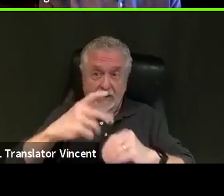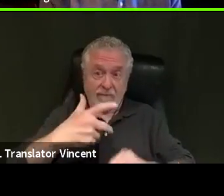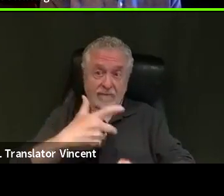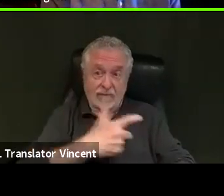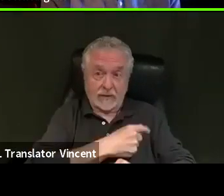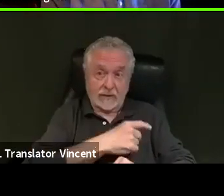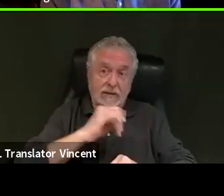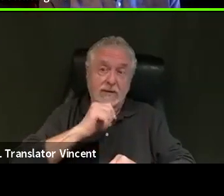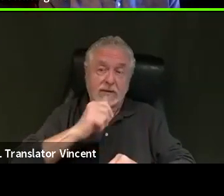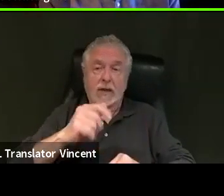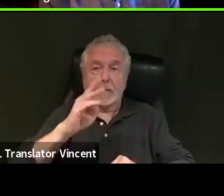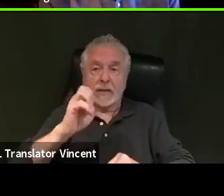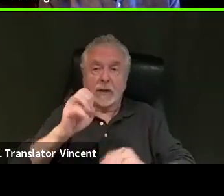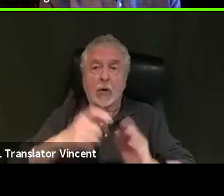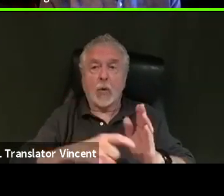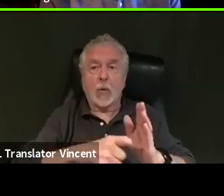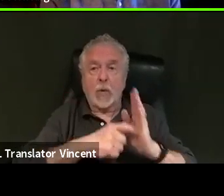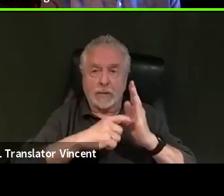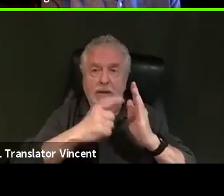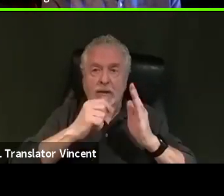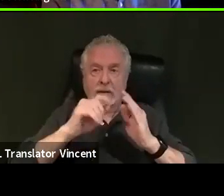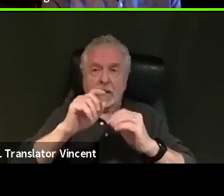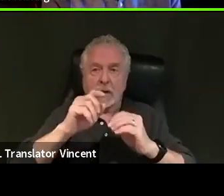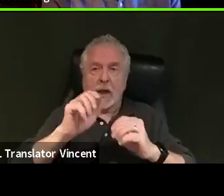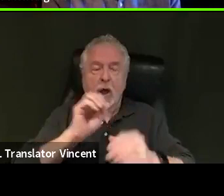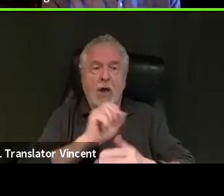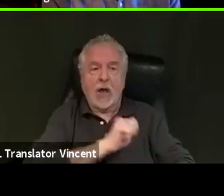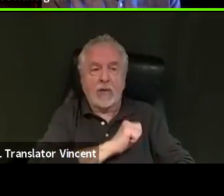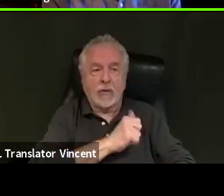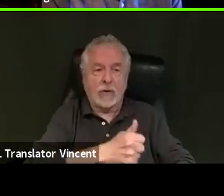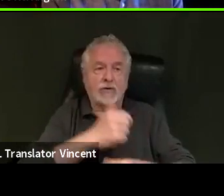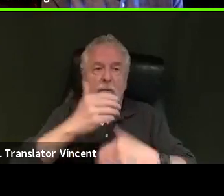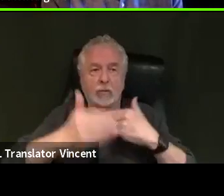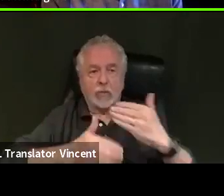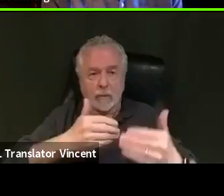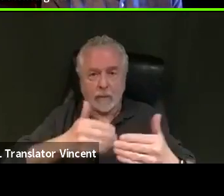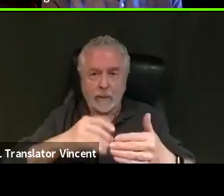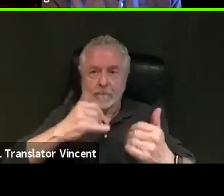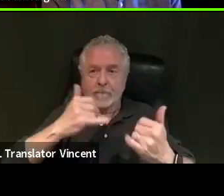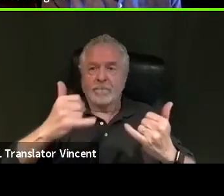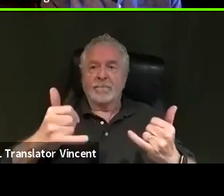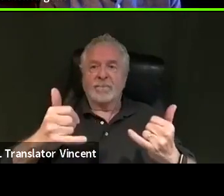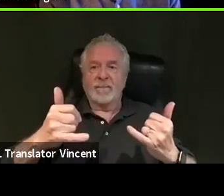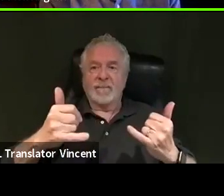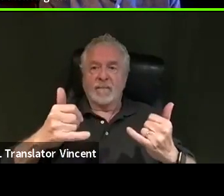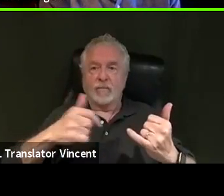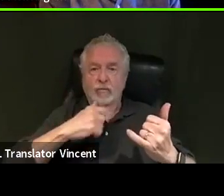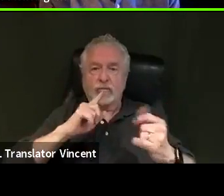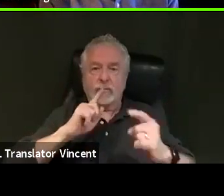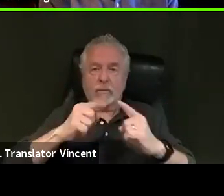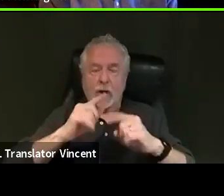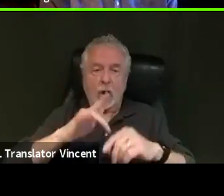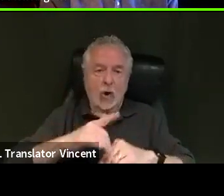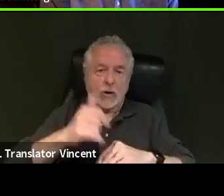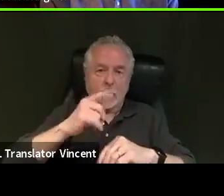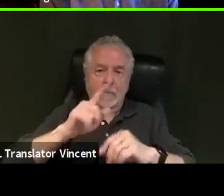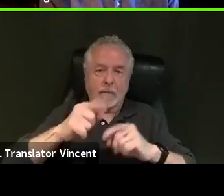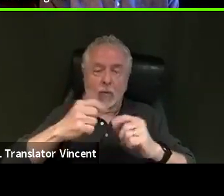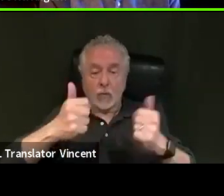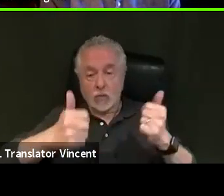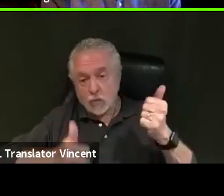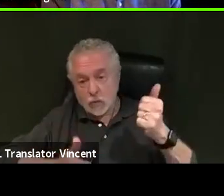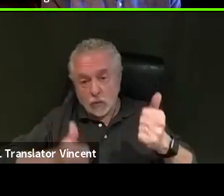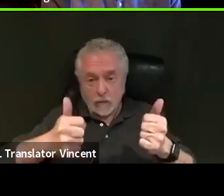vaccine, it is not going to be a requirement because of the authorization process. Now, we were talking earlier about